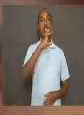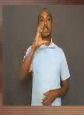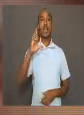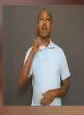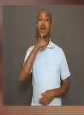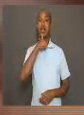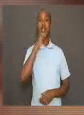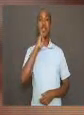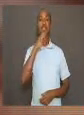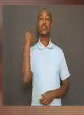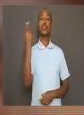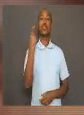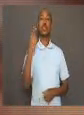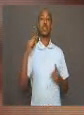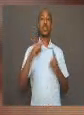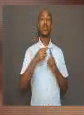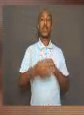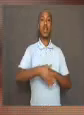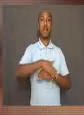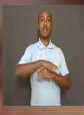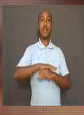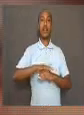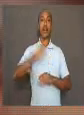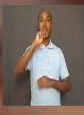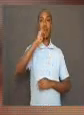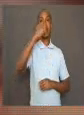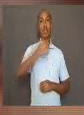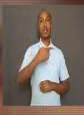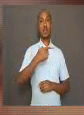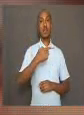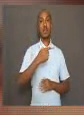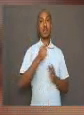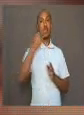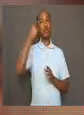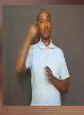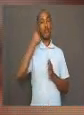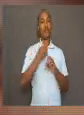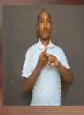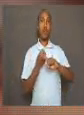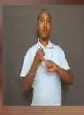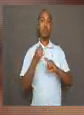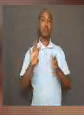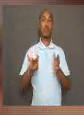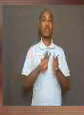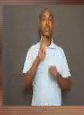Hydrochloric acid is used to recover magnesium from seawater.